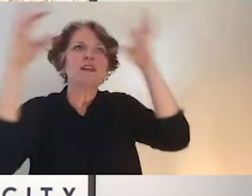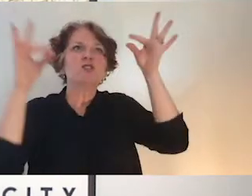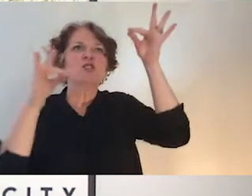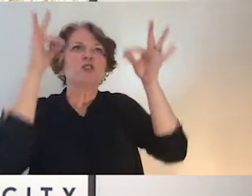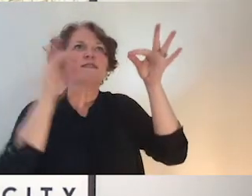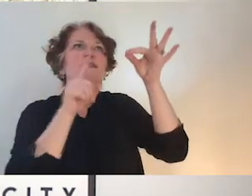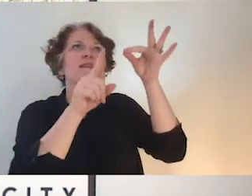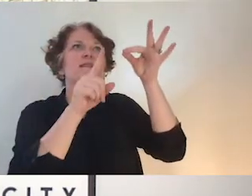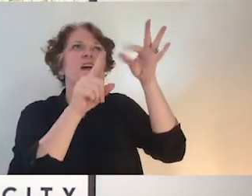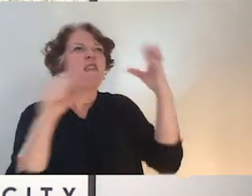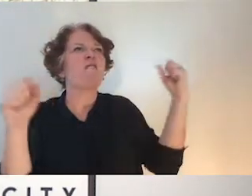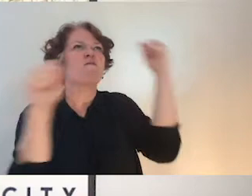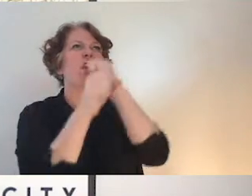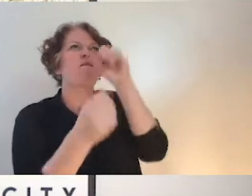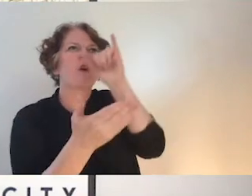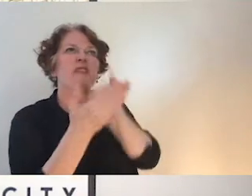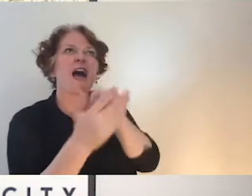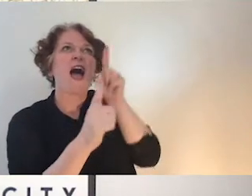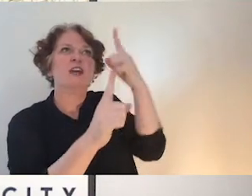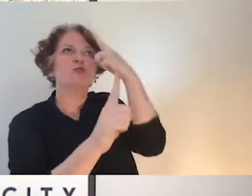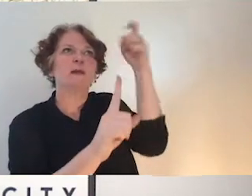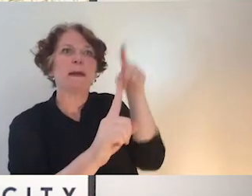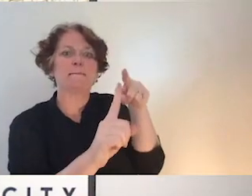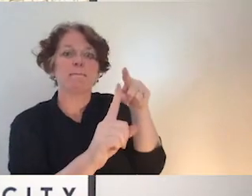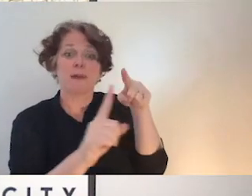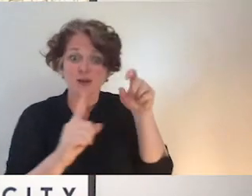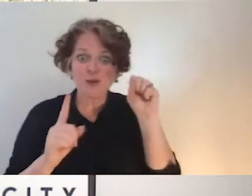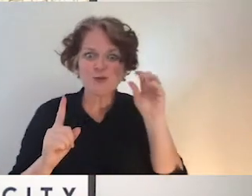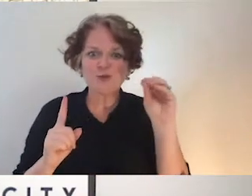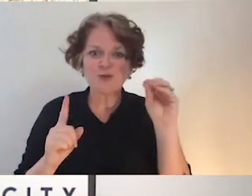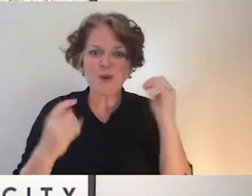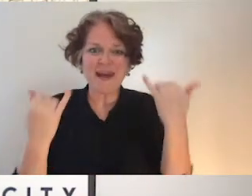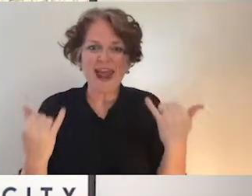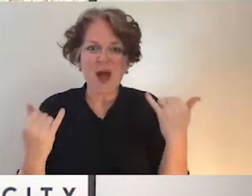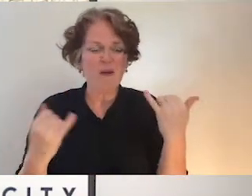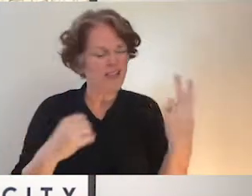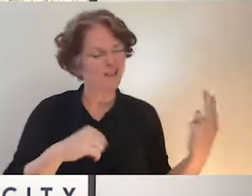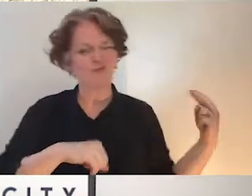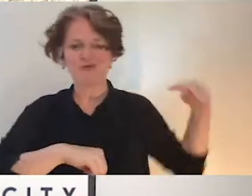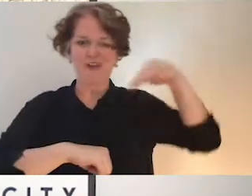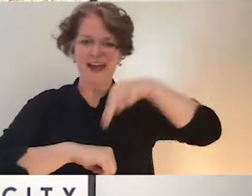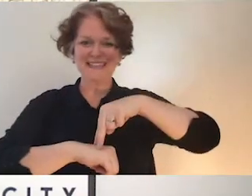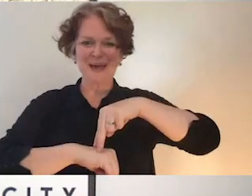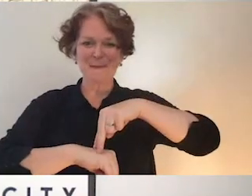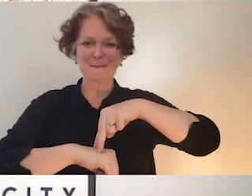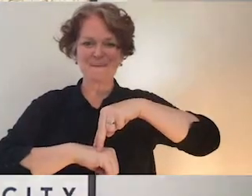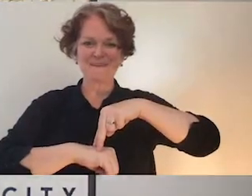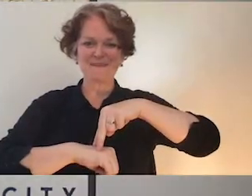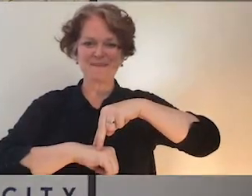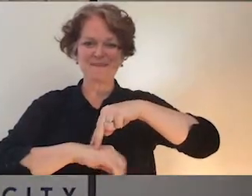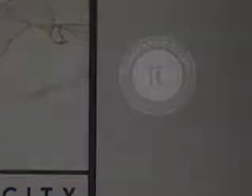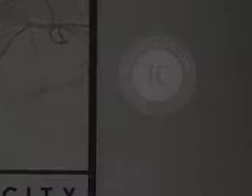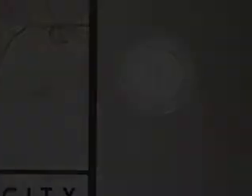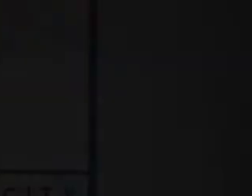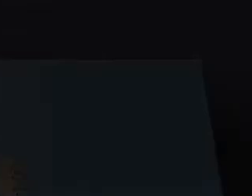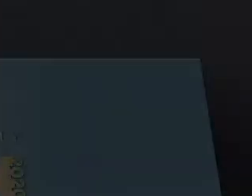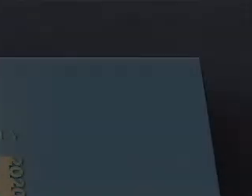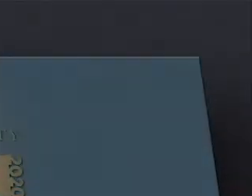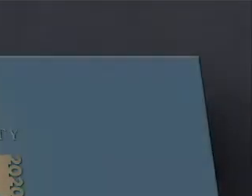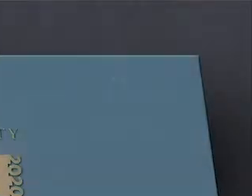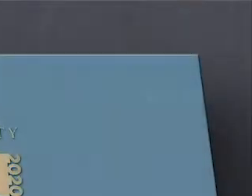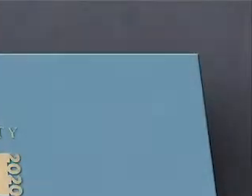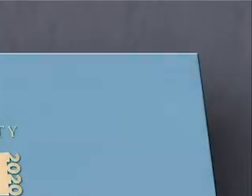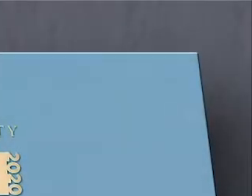be envisioned, then fought for. So, fellow graduates, let's rise up.